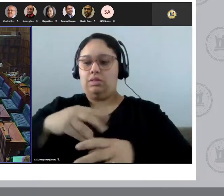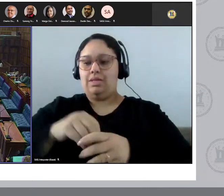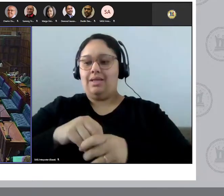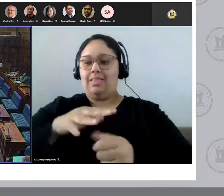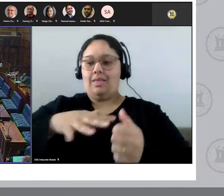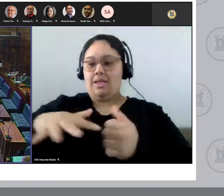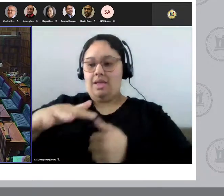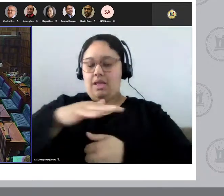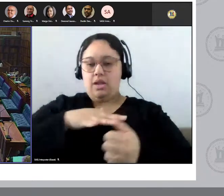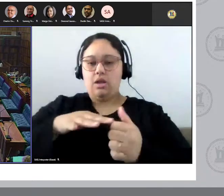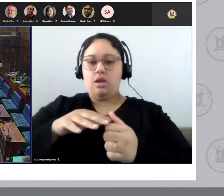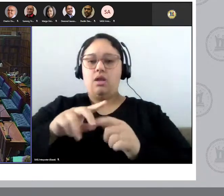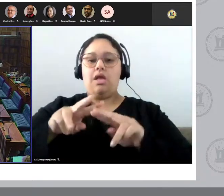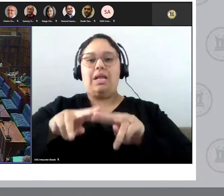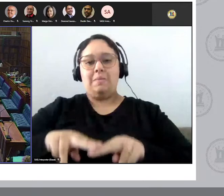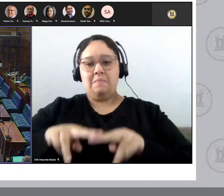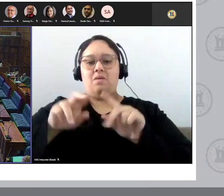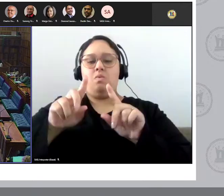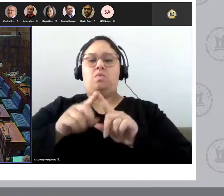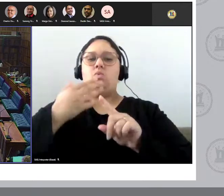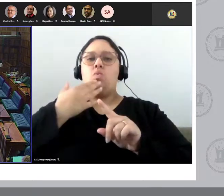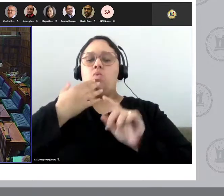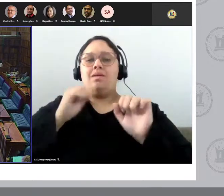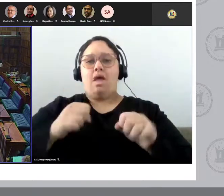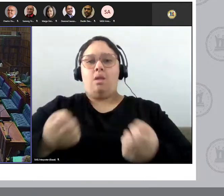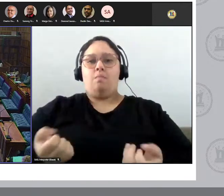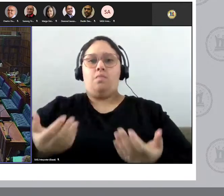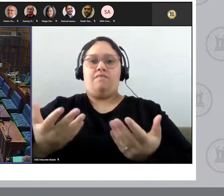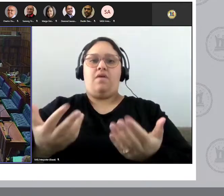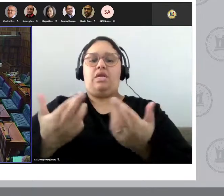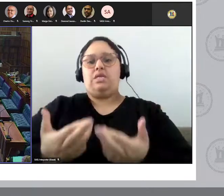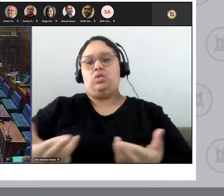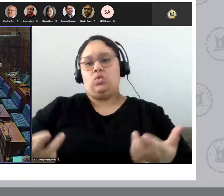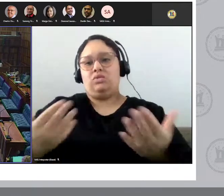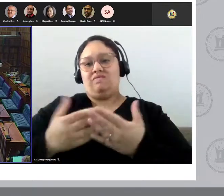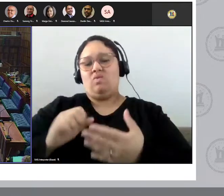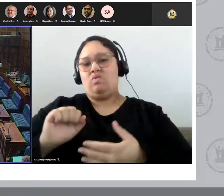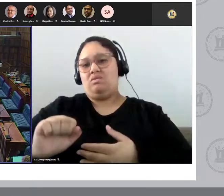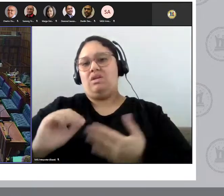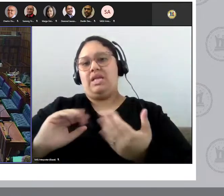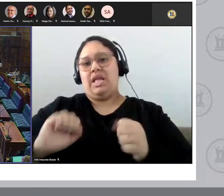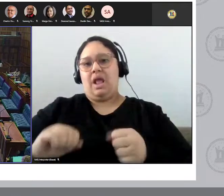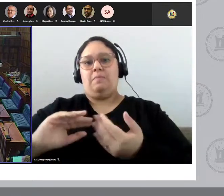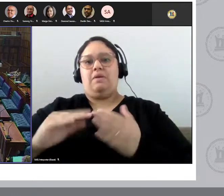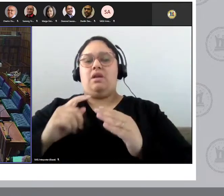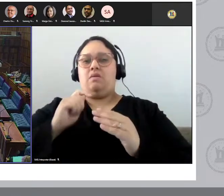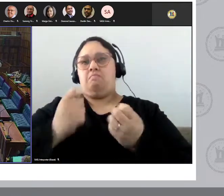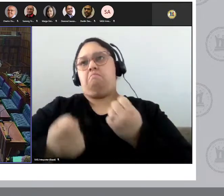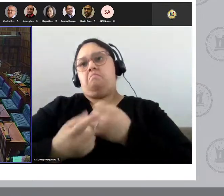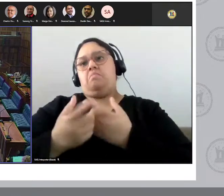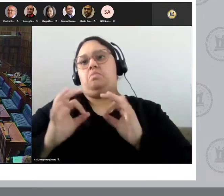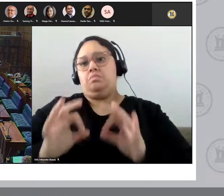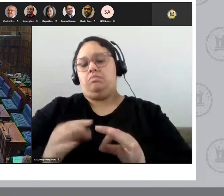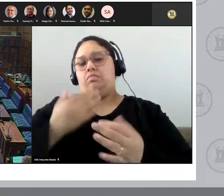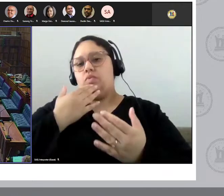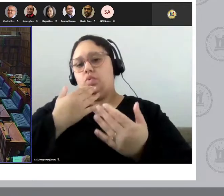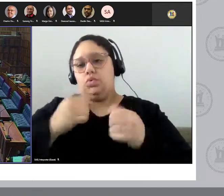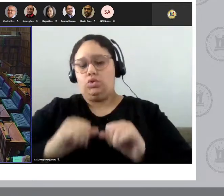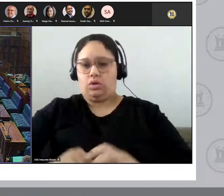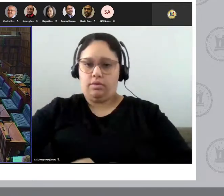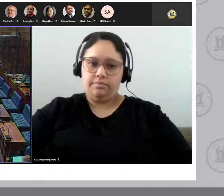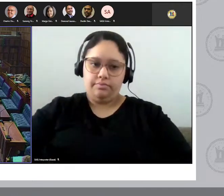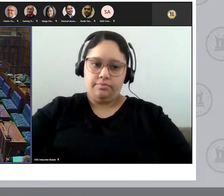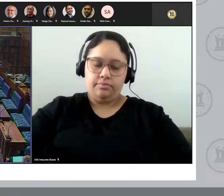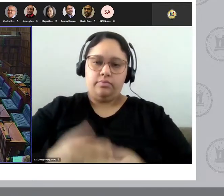area. It's obviously dependent on who is able to provide the resources for that to become a reality. Thank you, Chairperson. Thank you